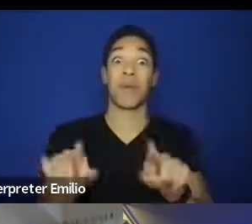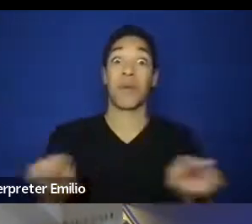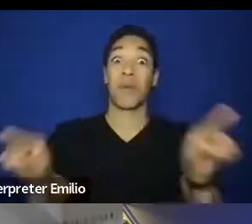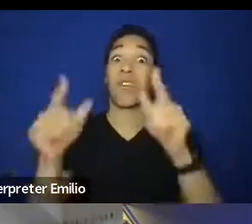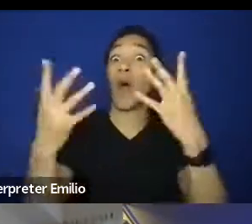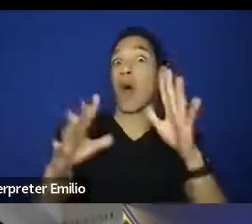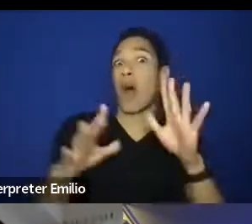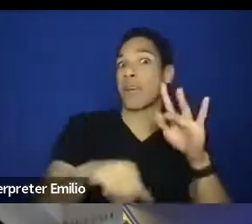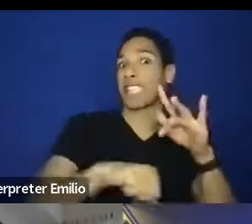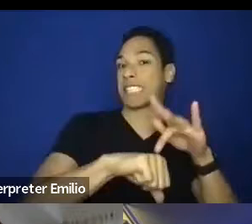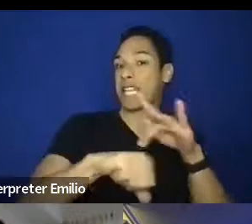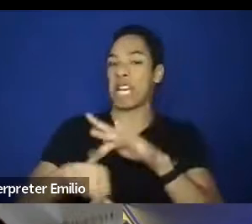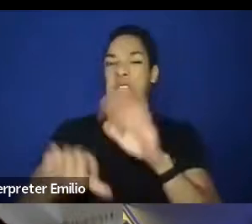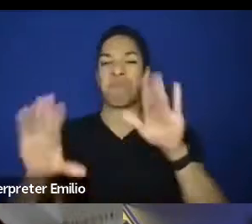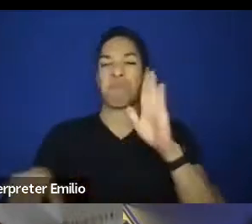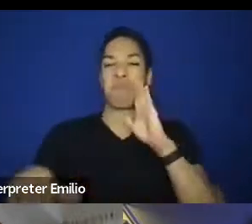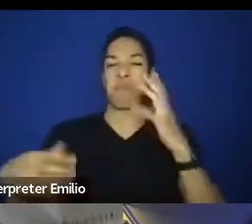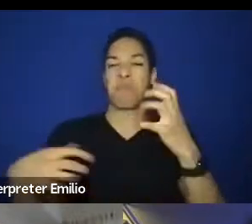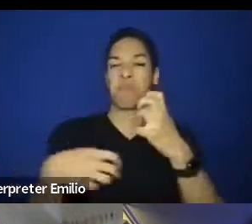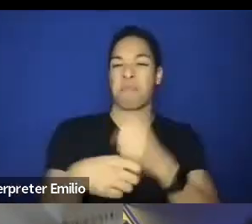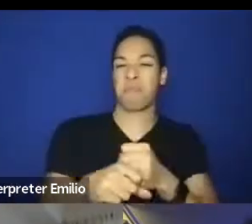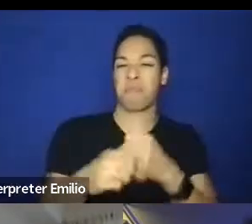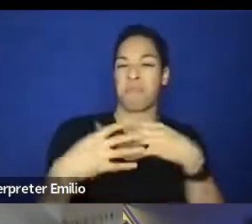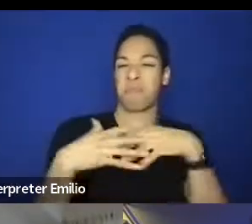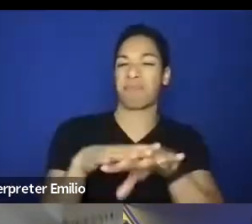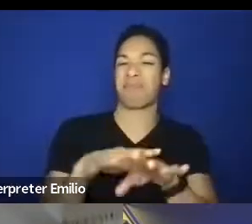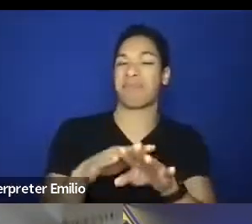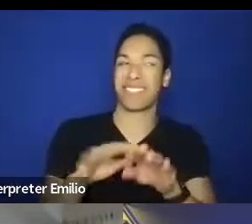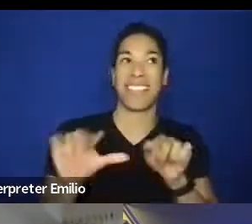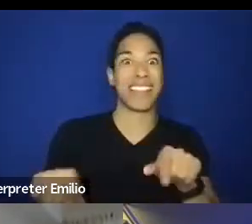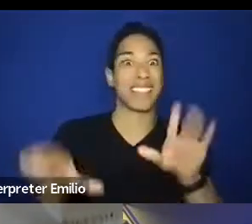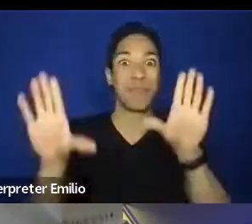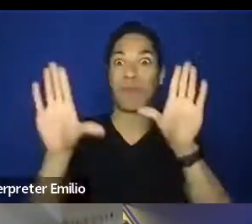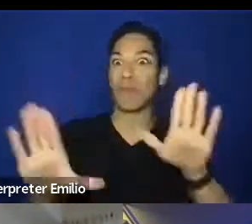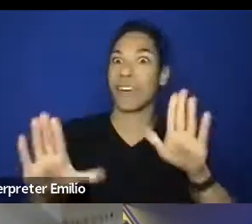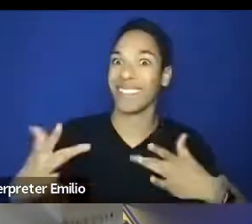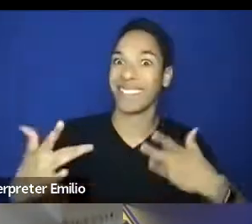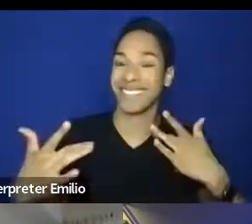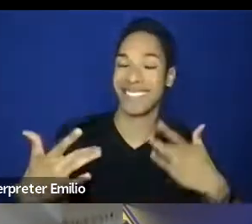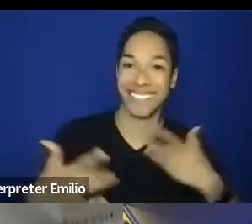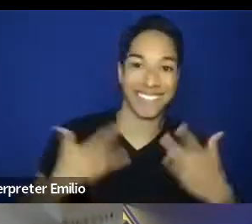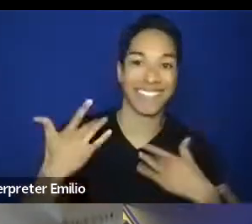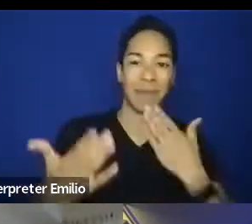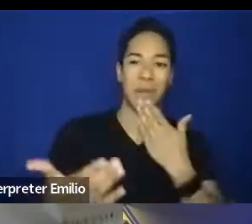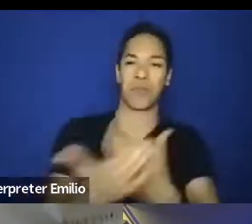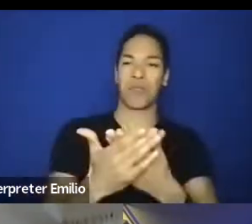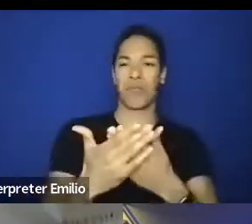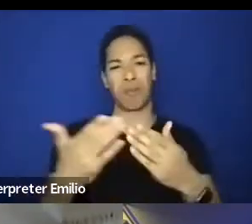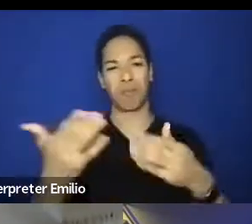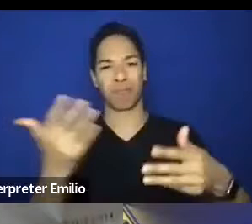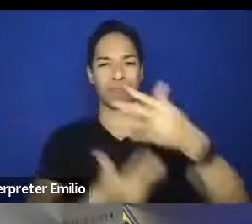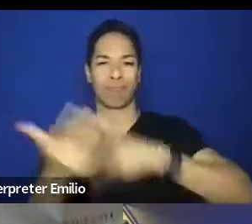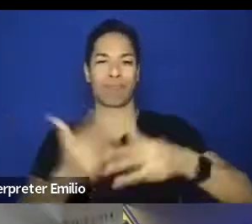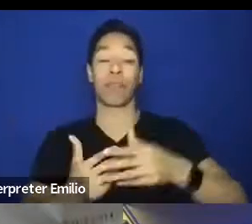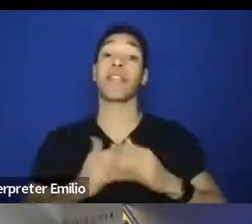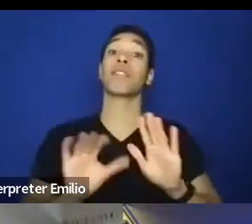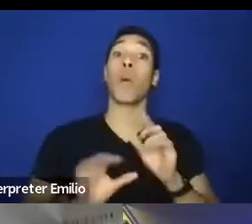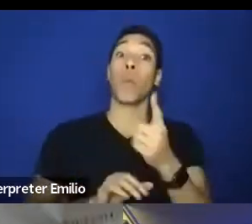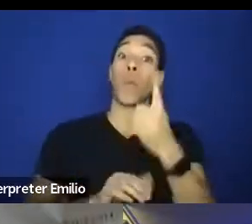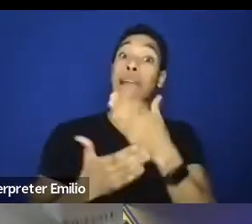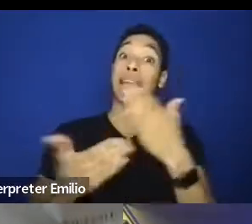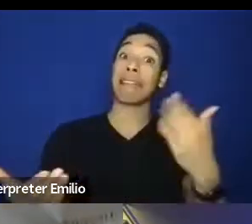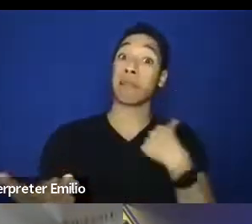great. This has been so engaging. I'm so happy. But yeah, one of the things that we wanted to bring up in this conversation